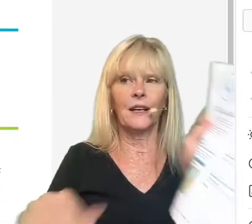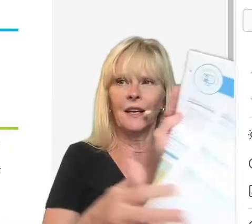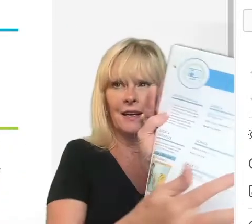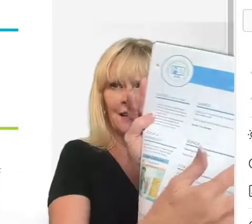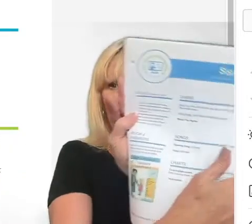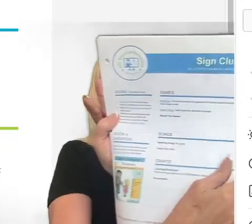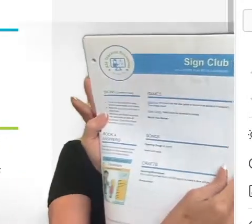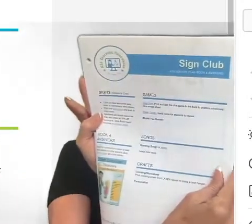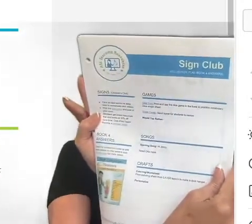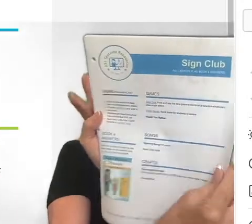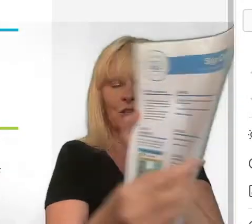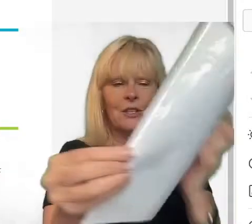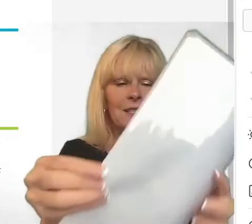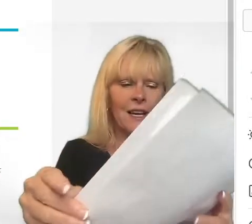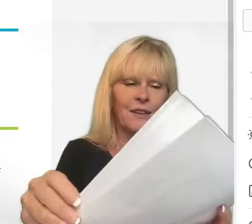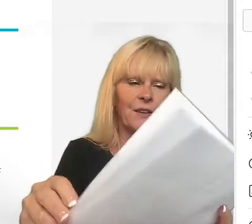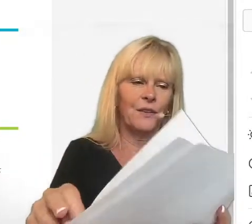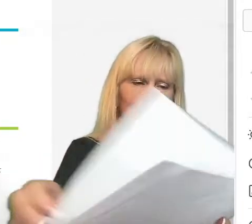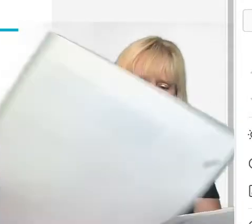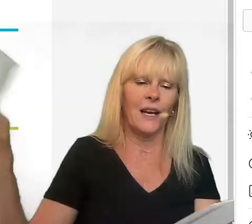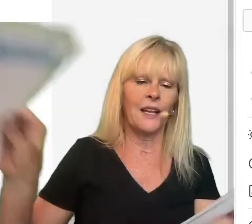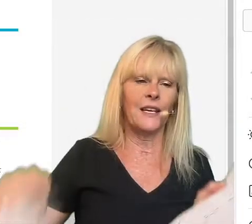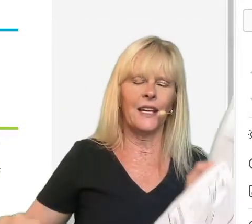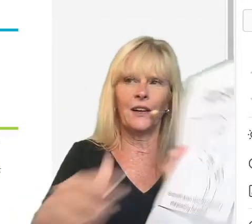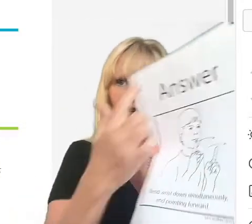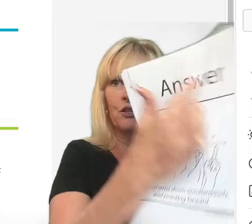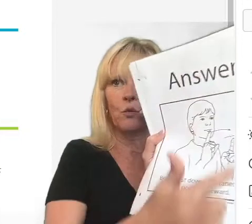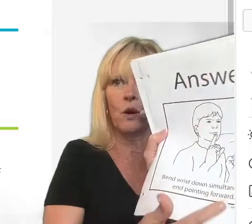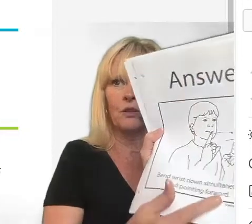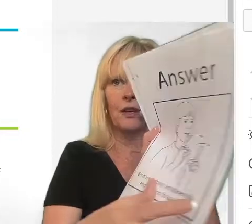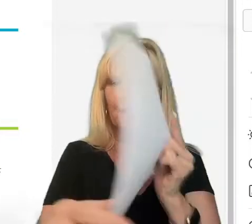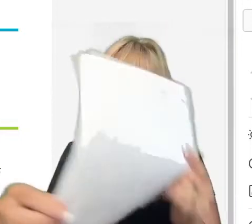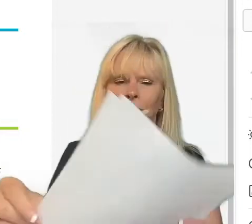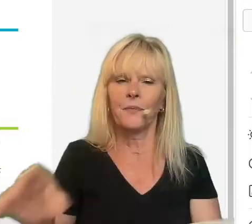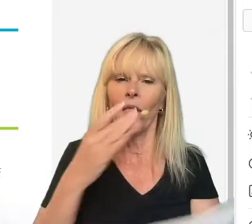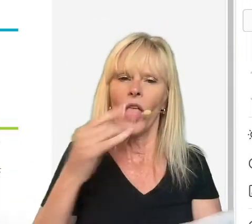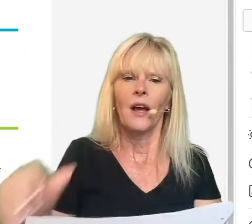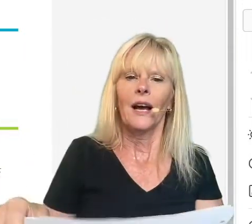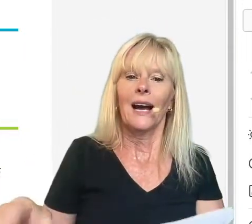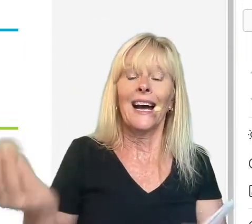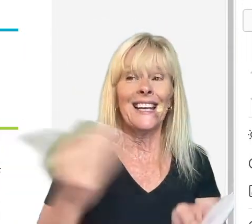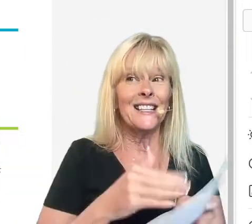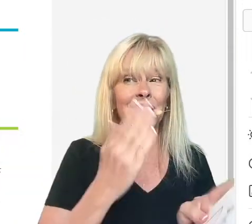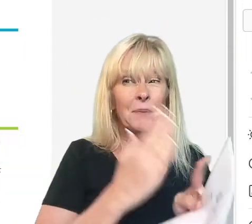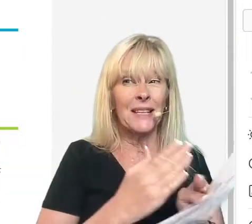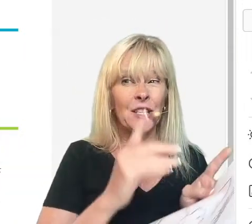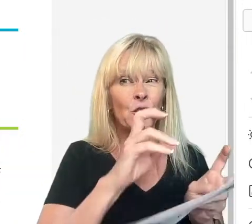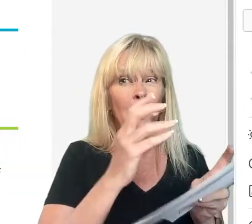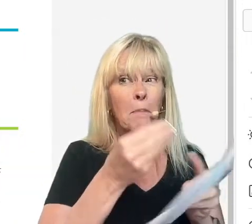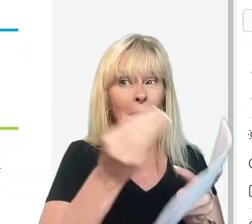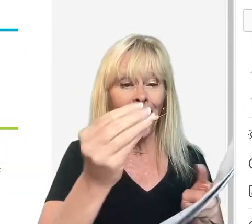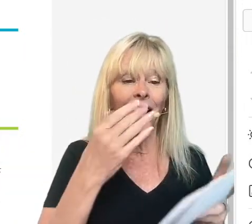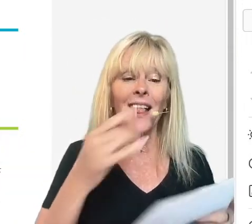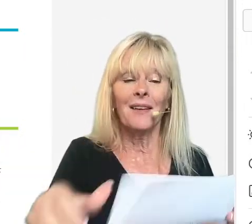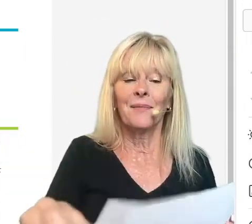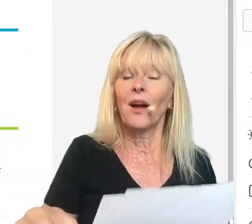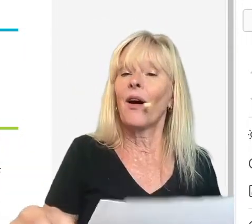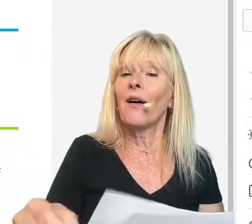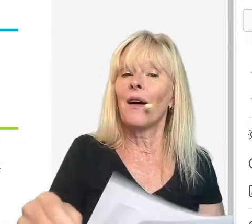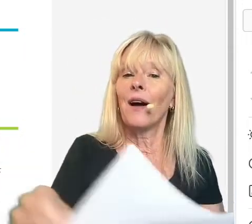is what you can download, and then here is your wall chart. Again, some of these you can